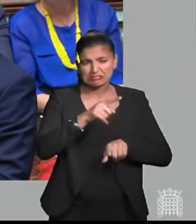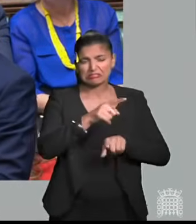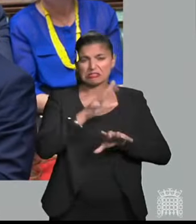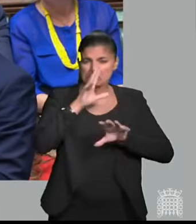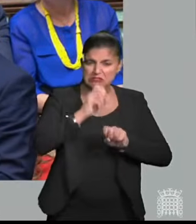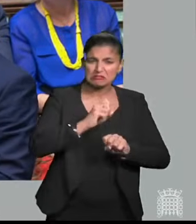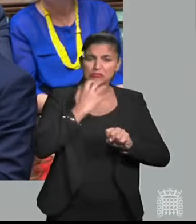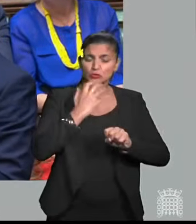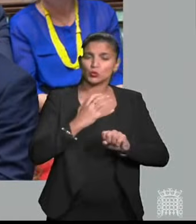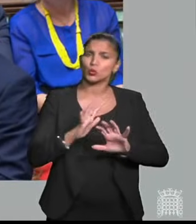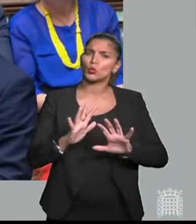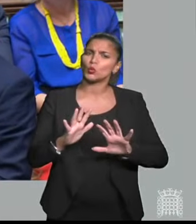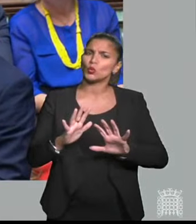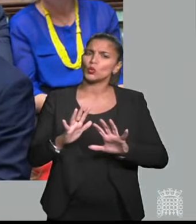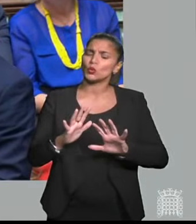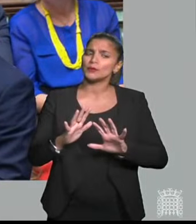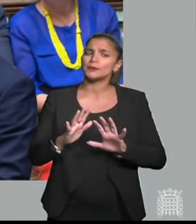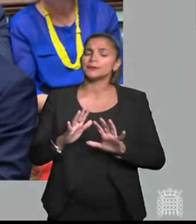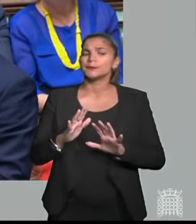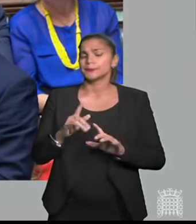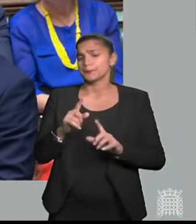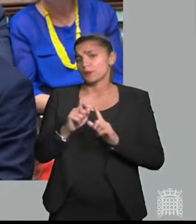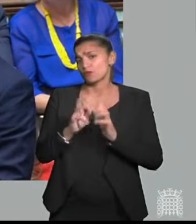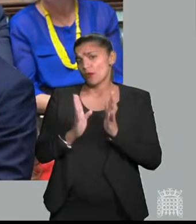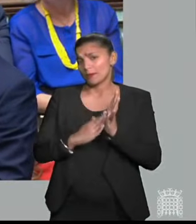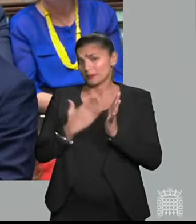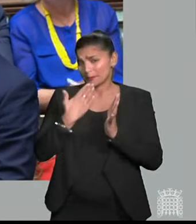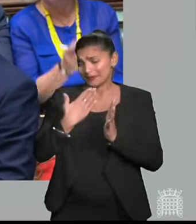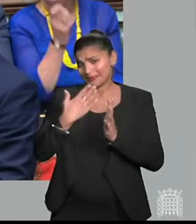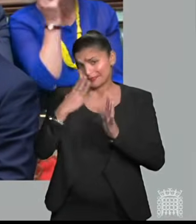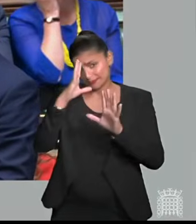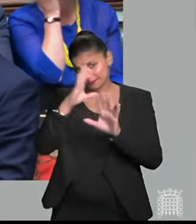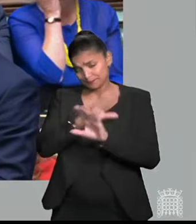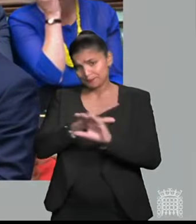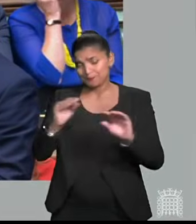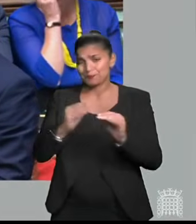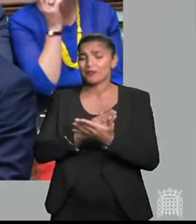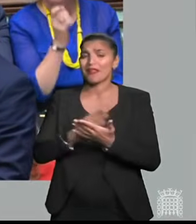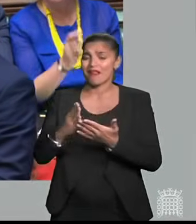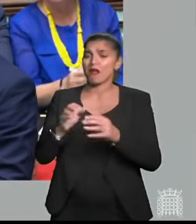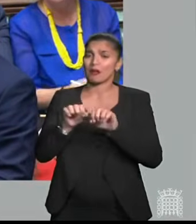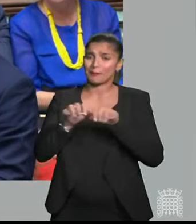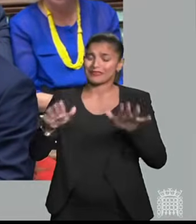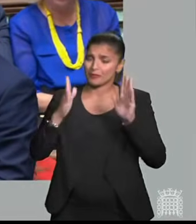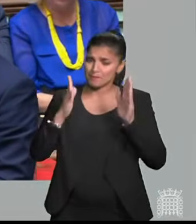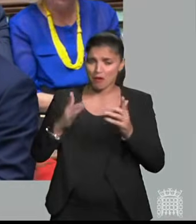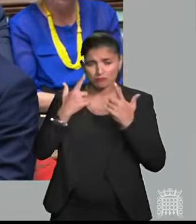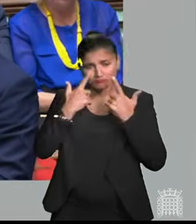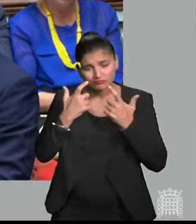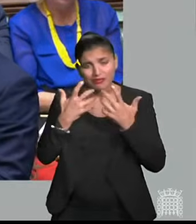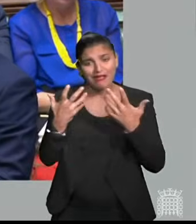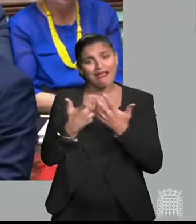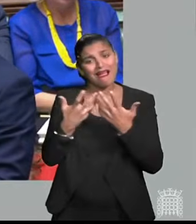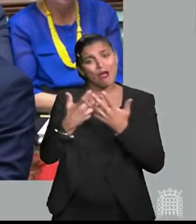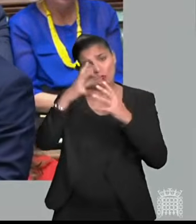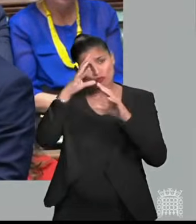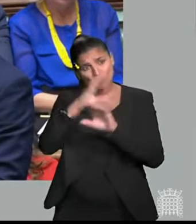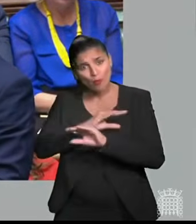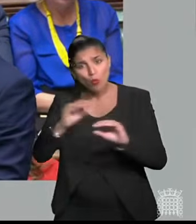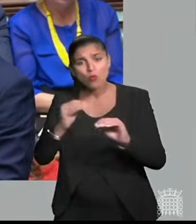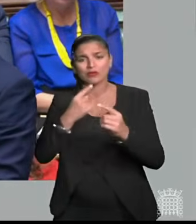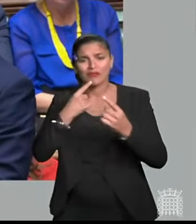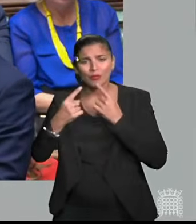way that this conflict is being reported has massive implications for our Jewish community, and that